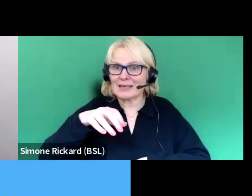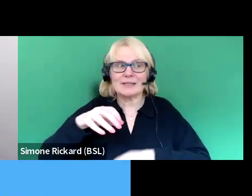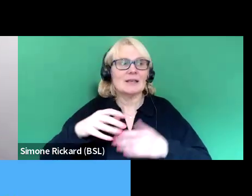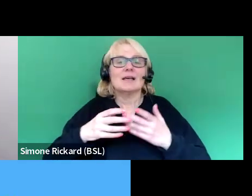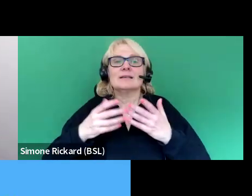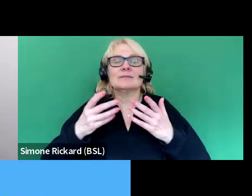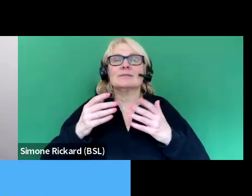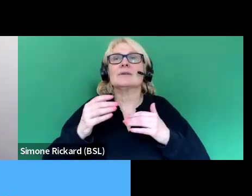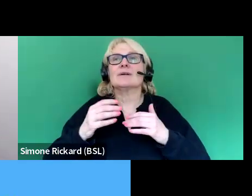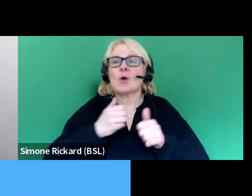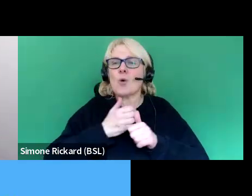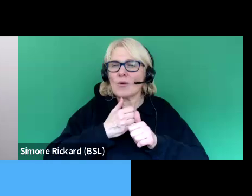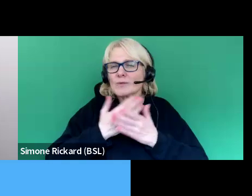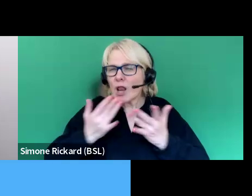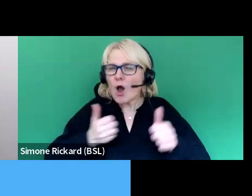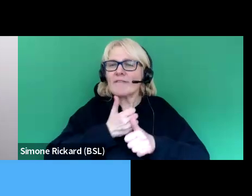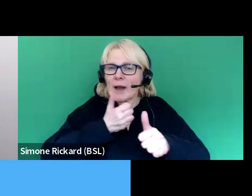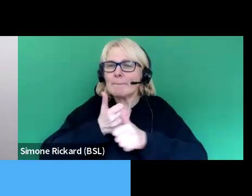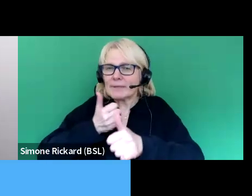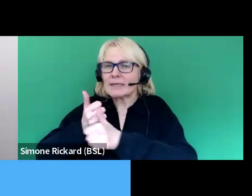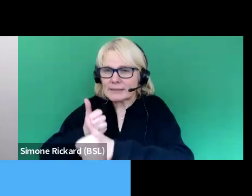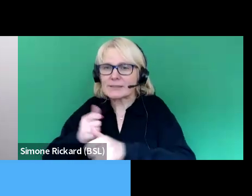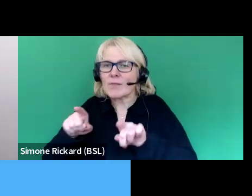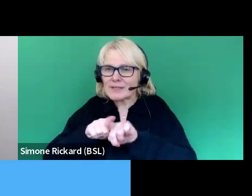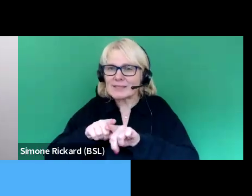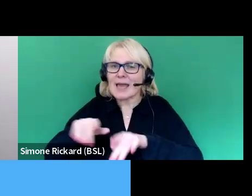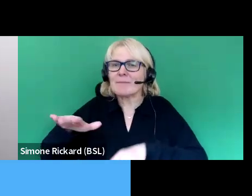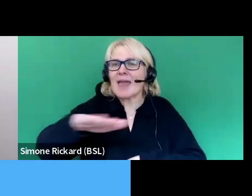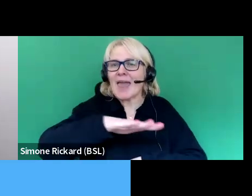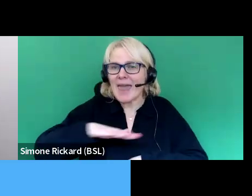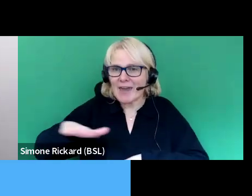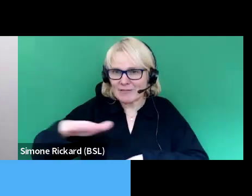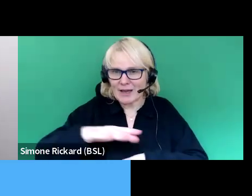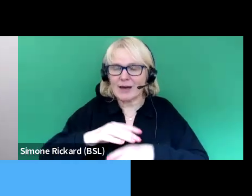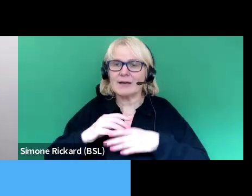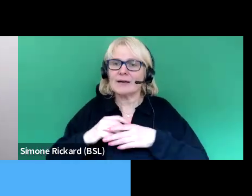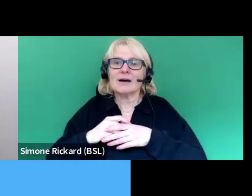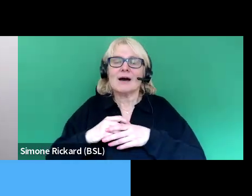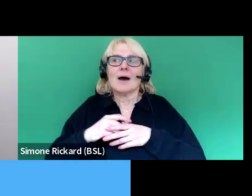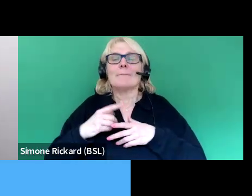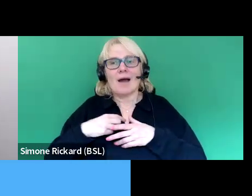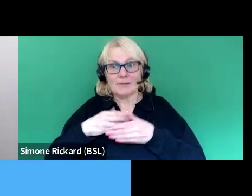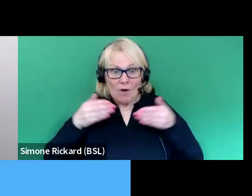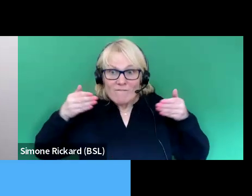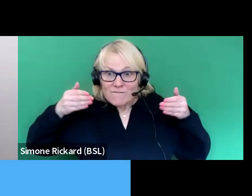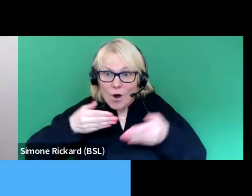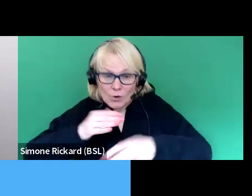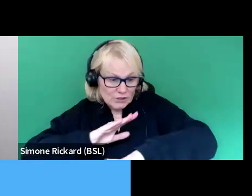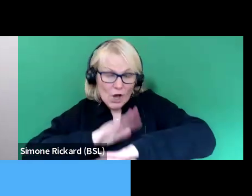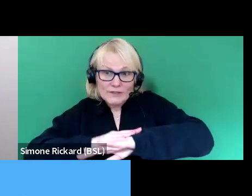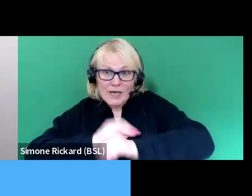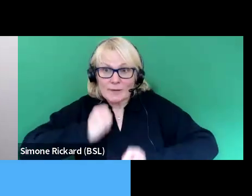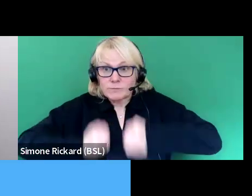and he was so focused on catching that train that he wasn't aware of the traffic. And